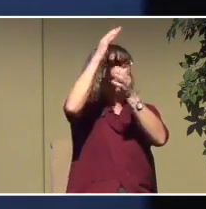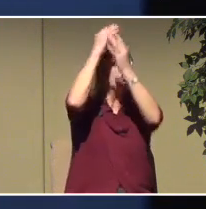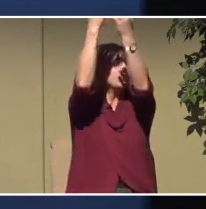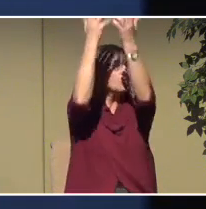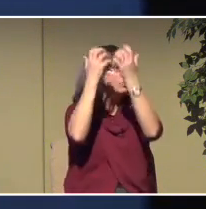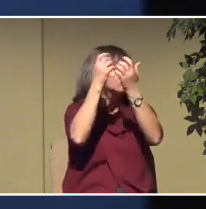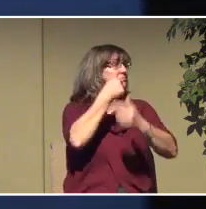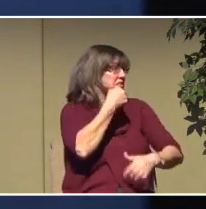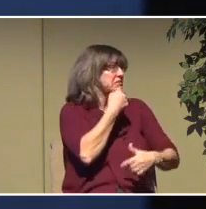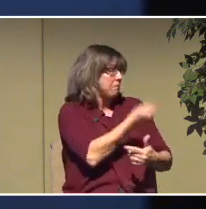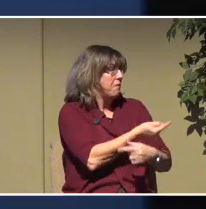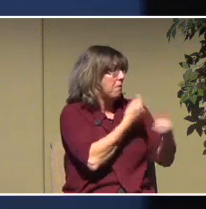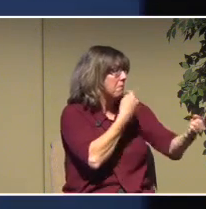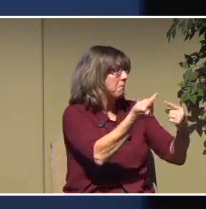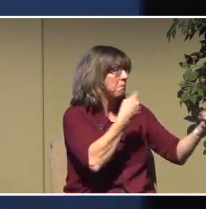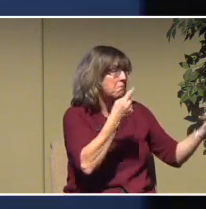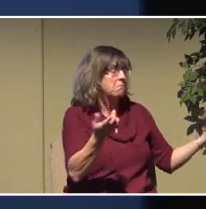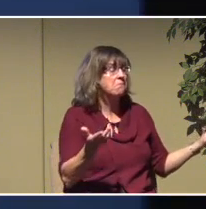And so here too,